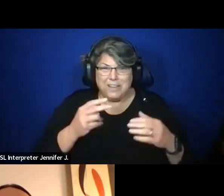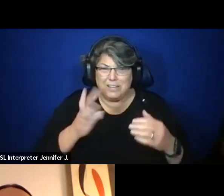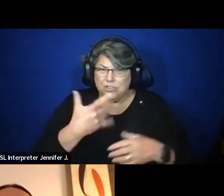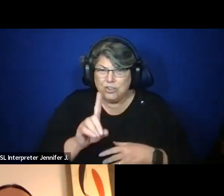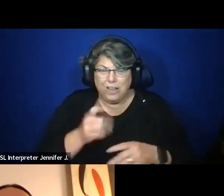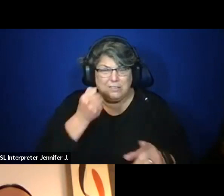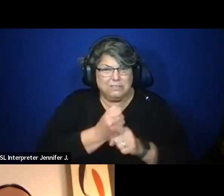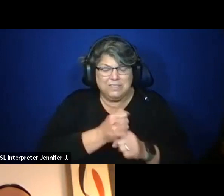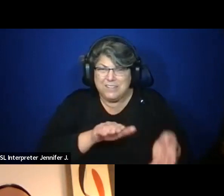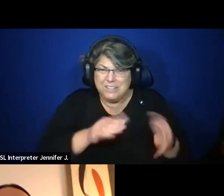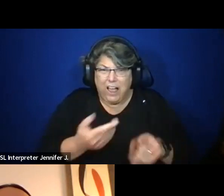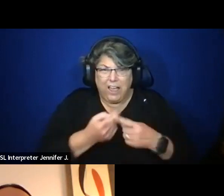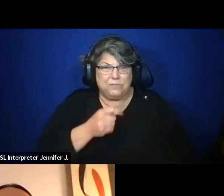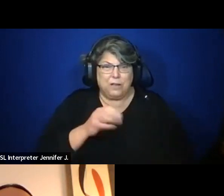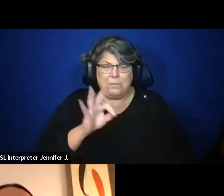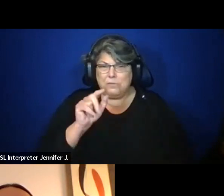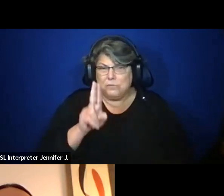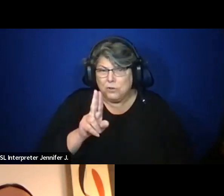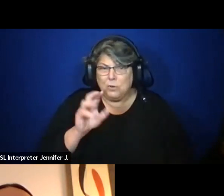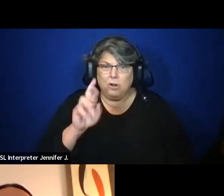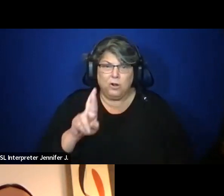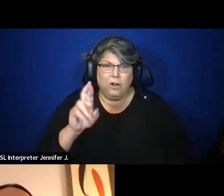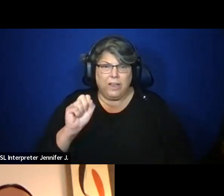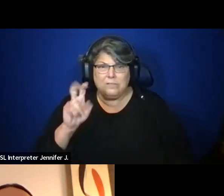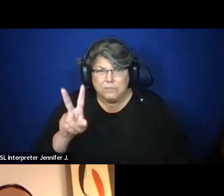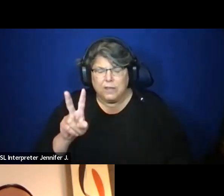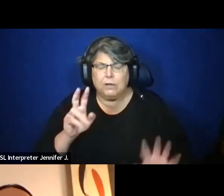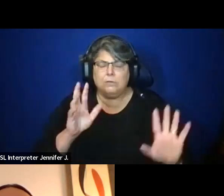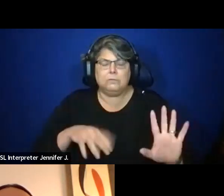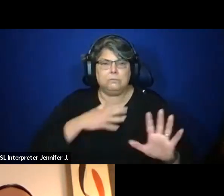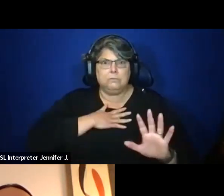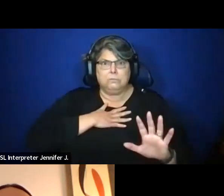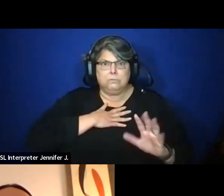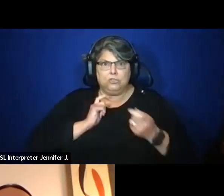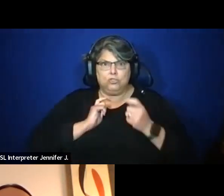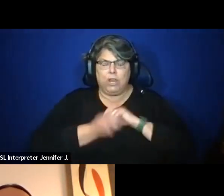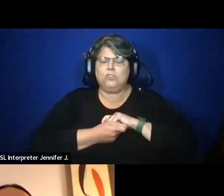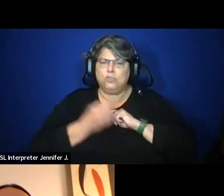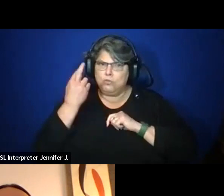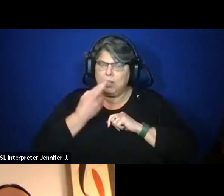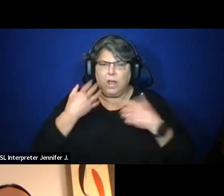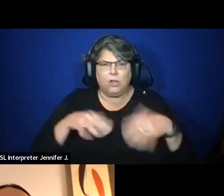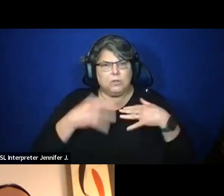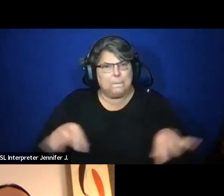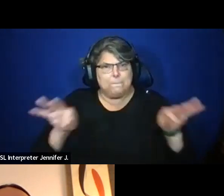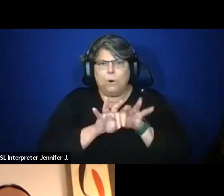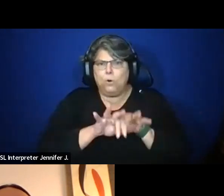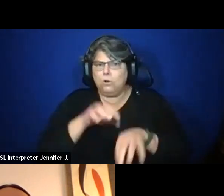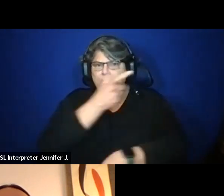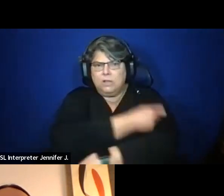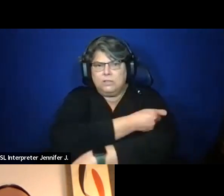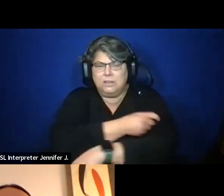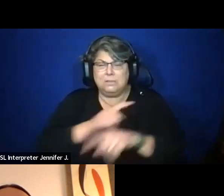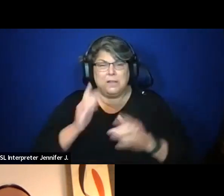really kind of changes you, and it makes you realize how important vaccine is. But I think the people who are sort of on the fence about vaccination are a little